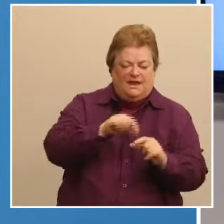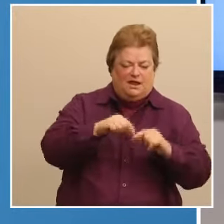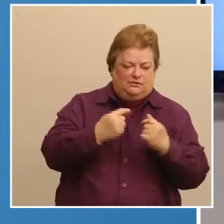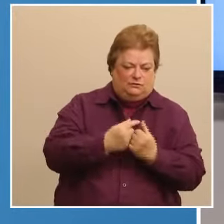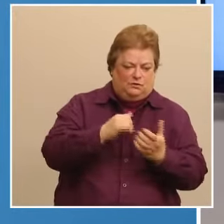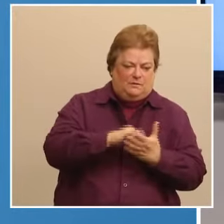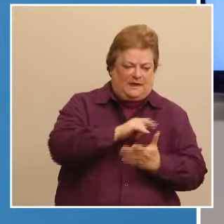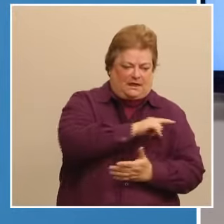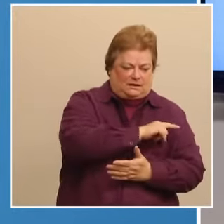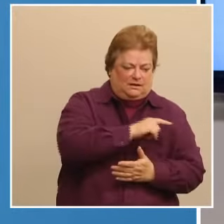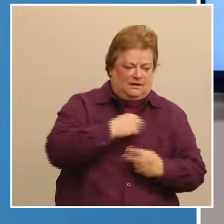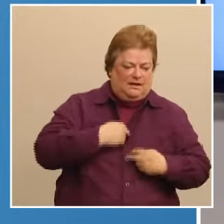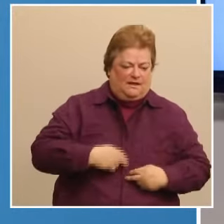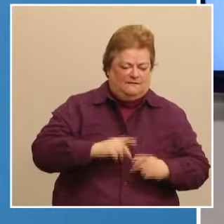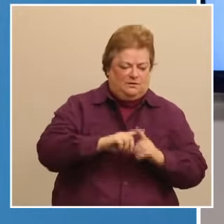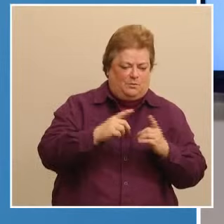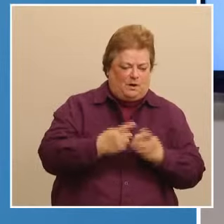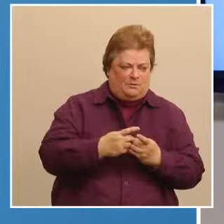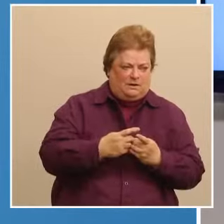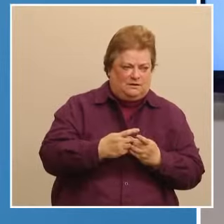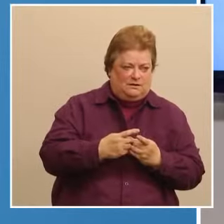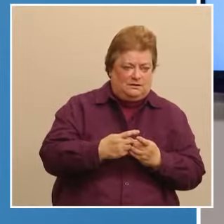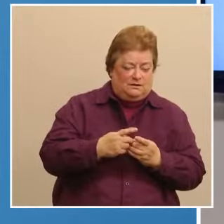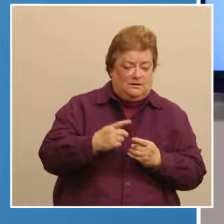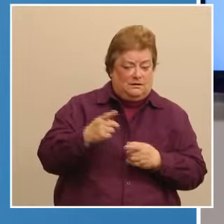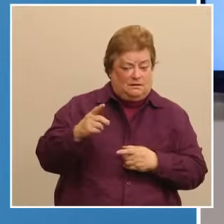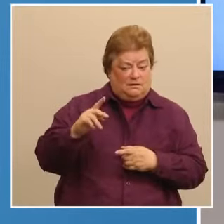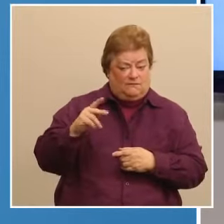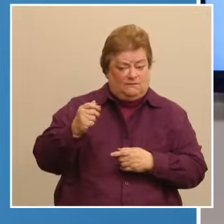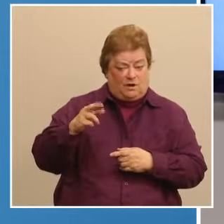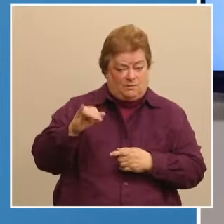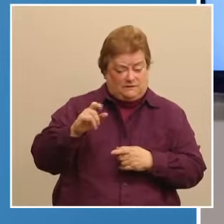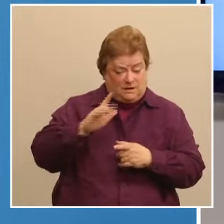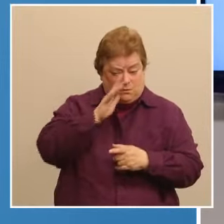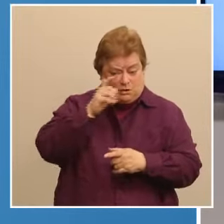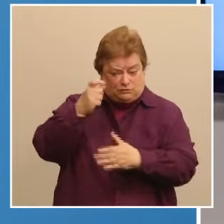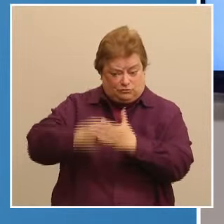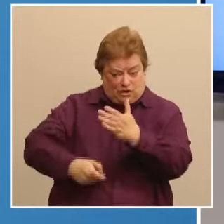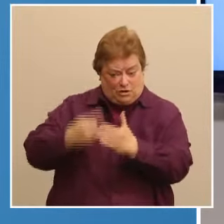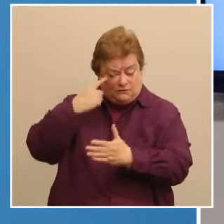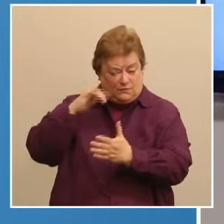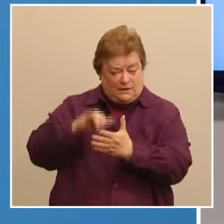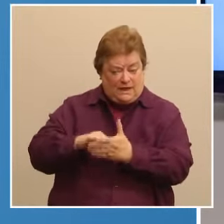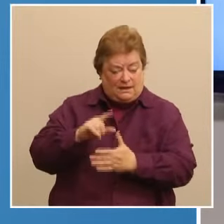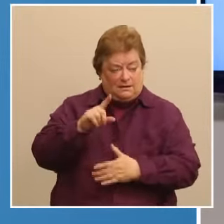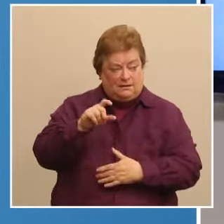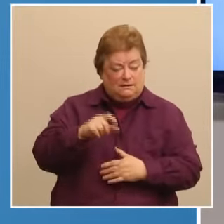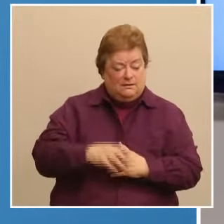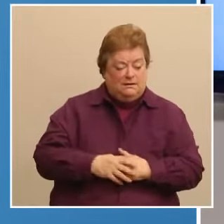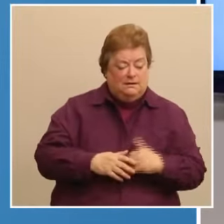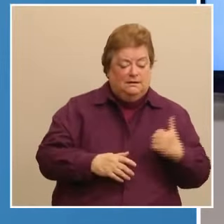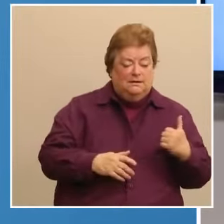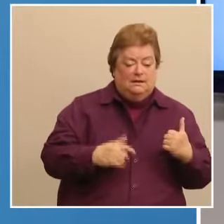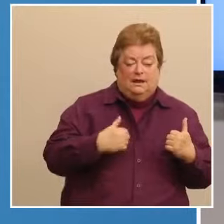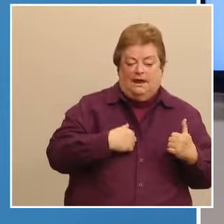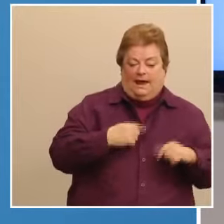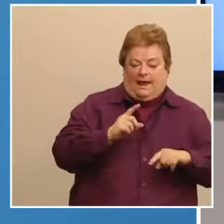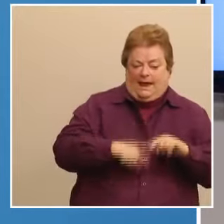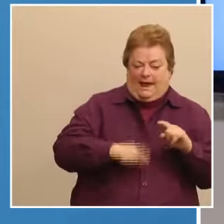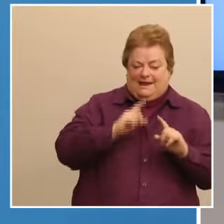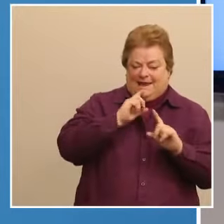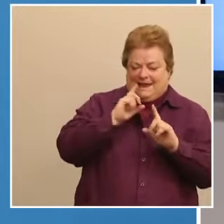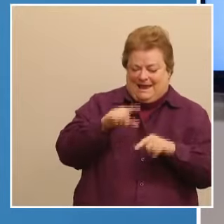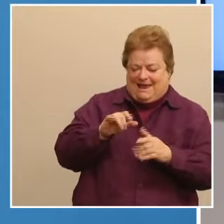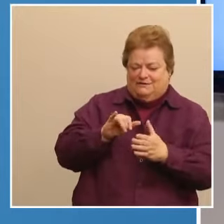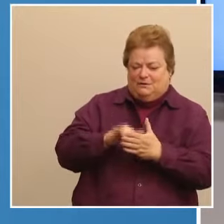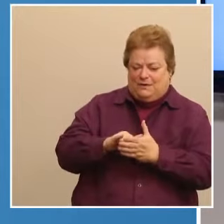program is serving at any one time? Will the pharmacies be able to charge for it? You know, I can't answer the